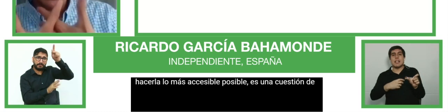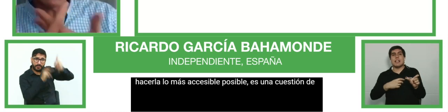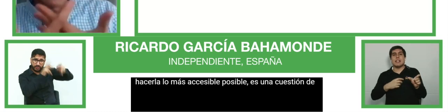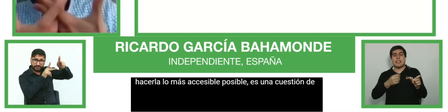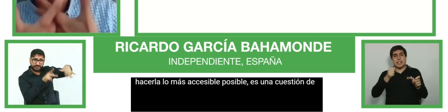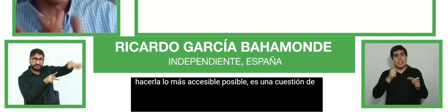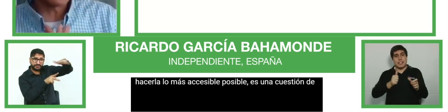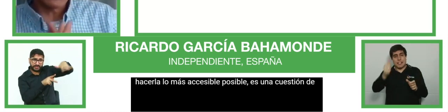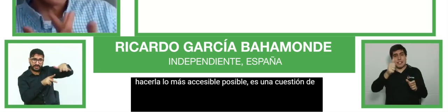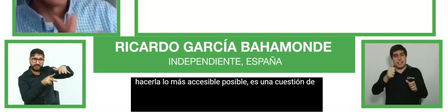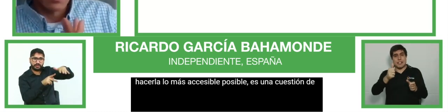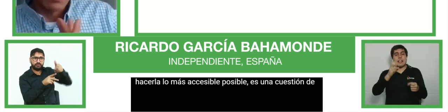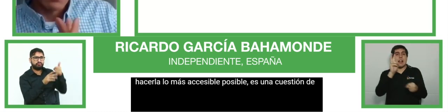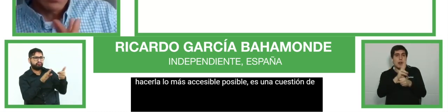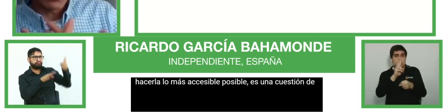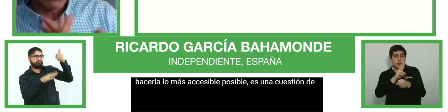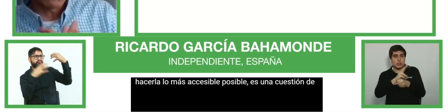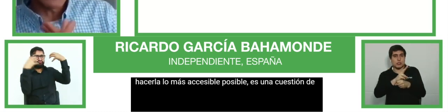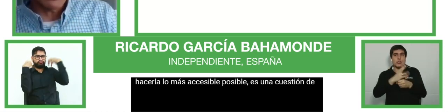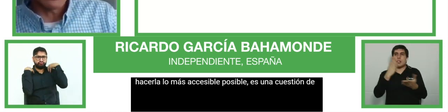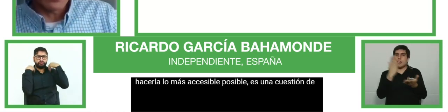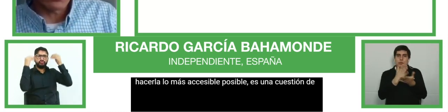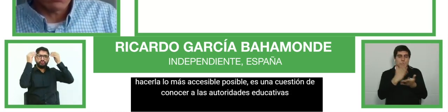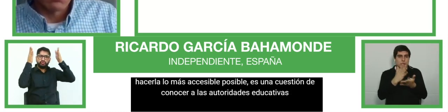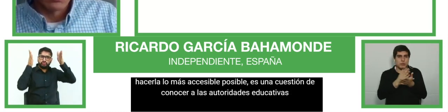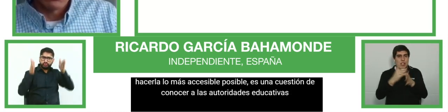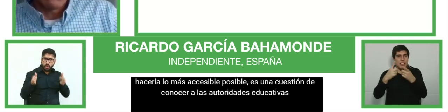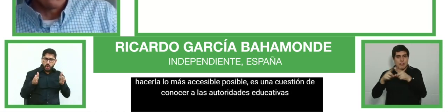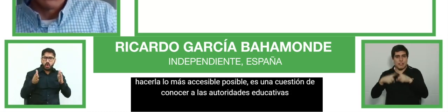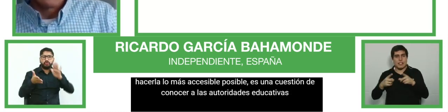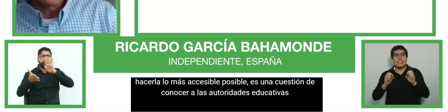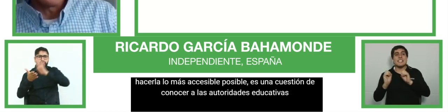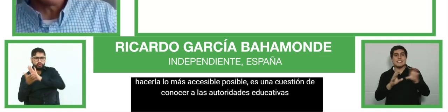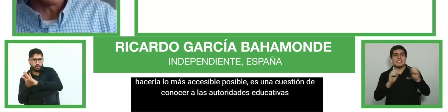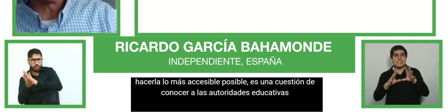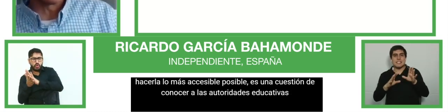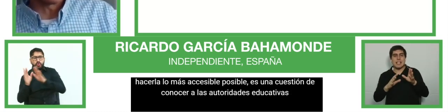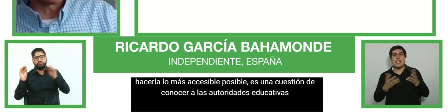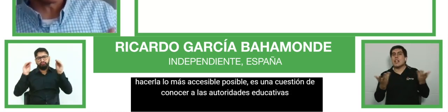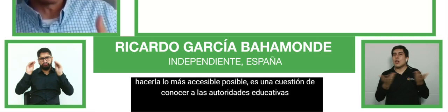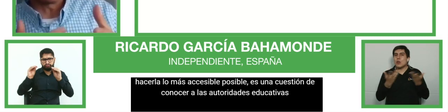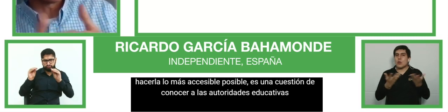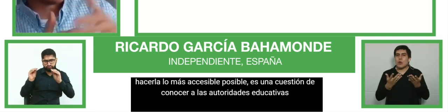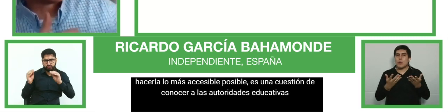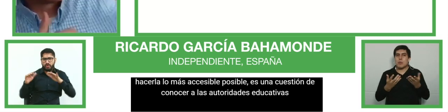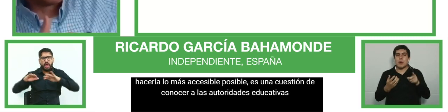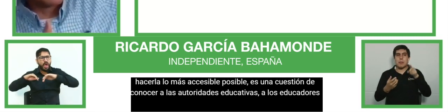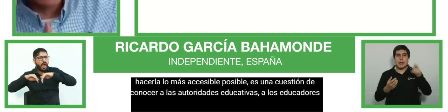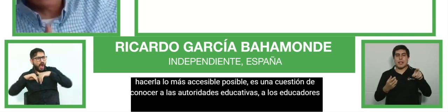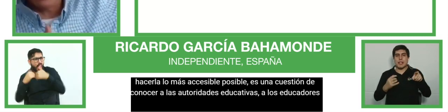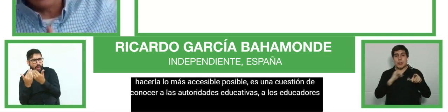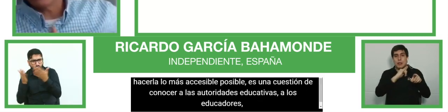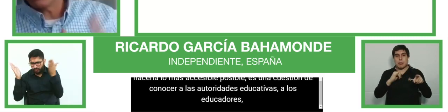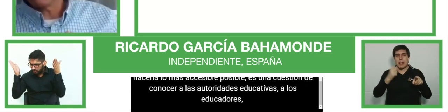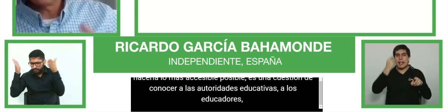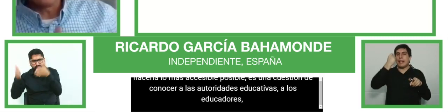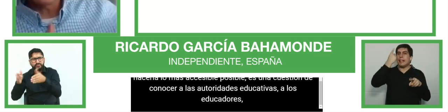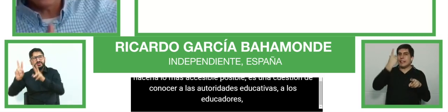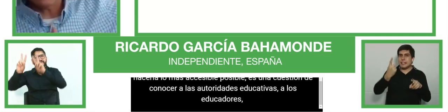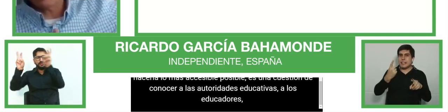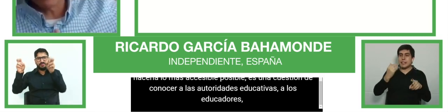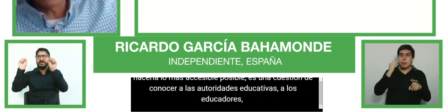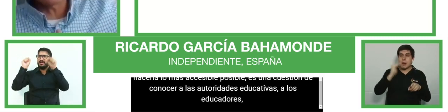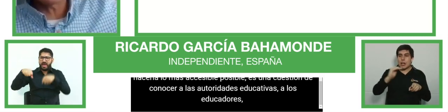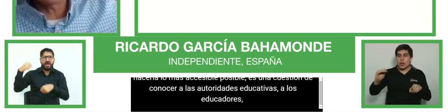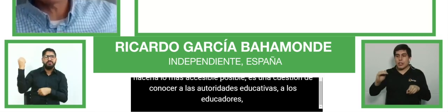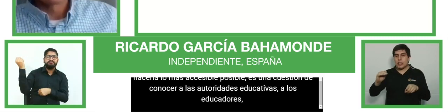authorities and teachers, the way to do this. And let them understand repercussions these can